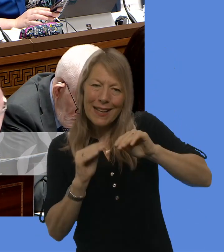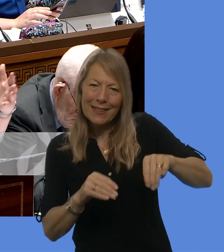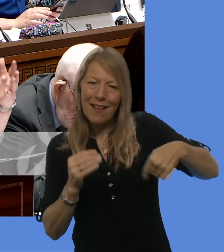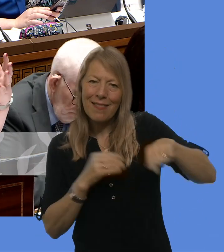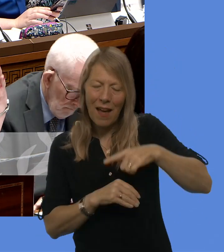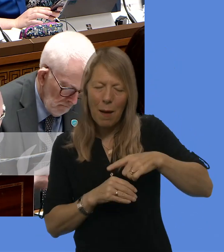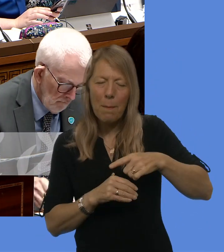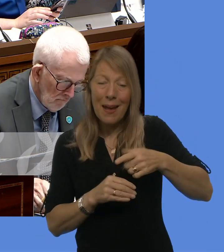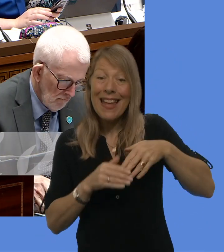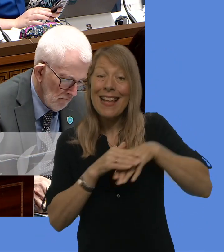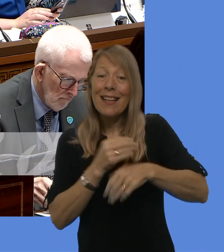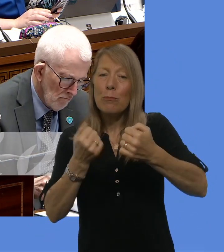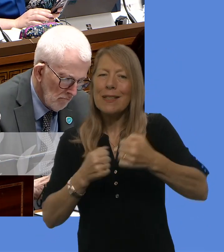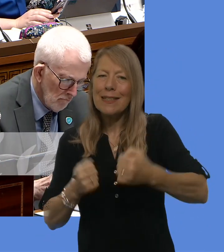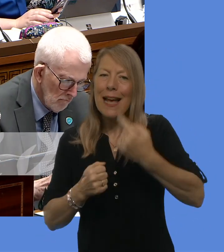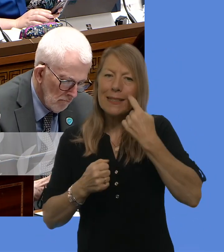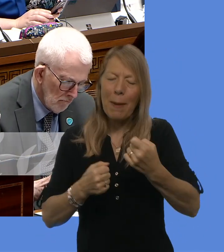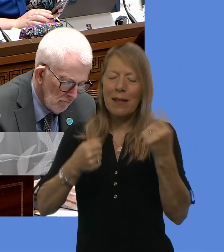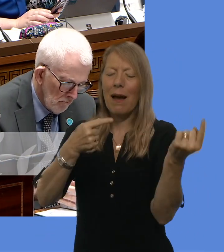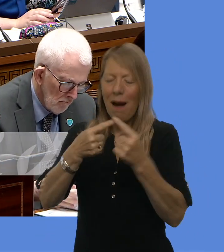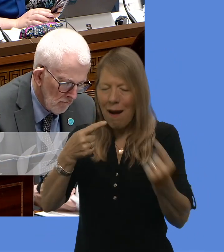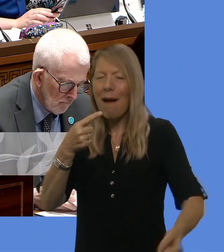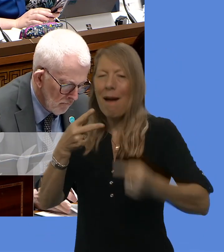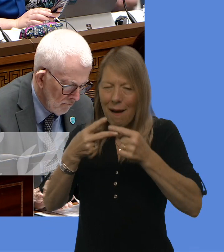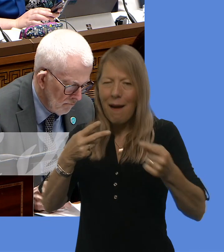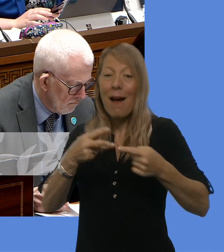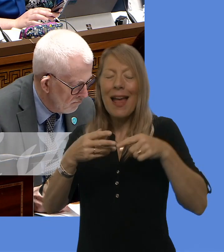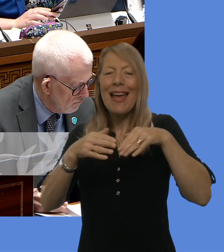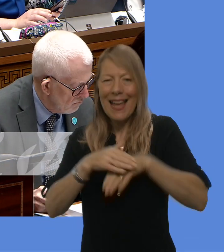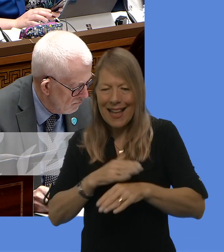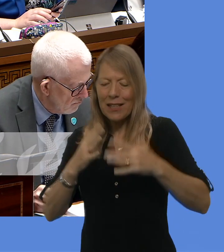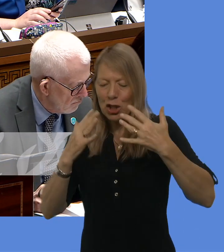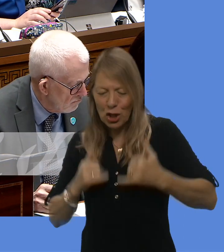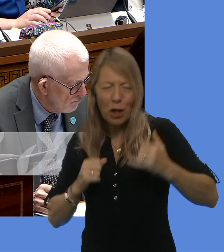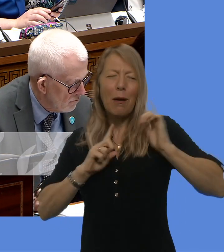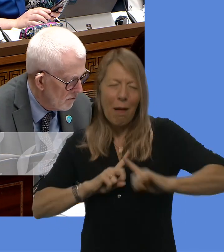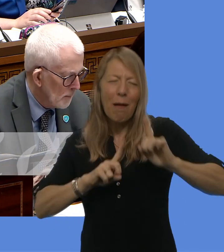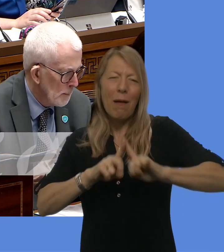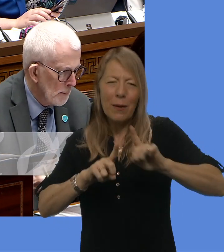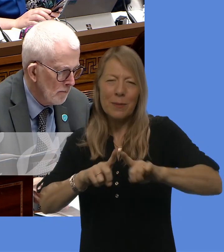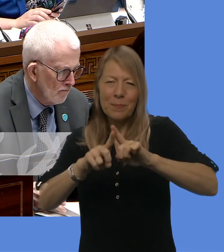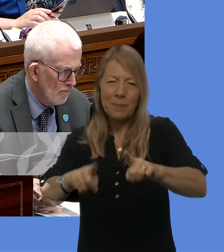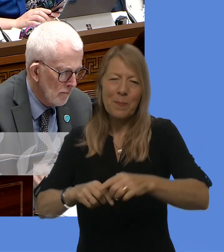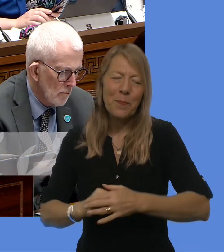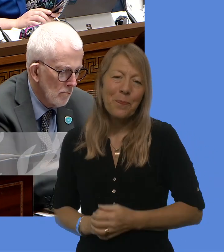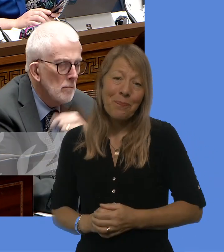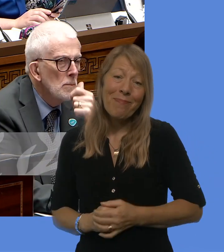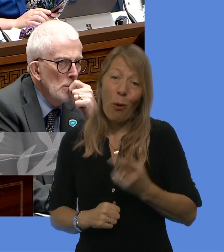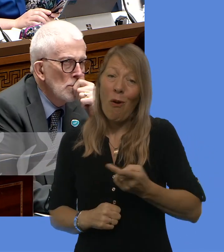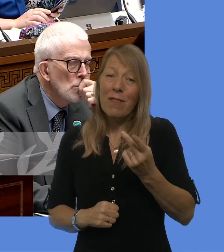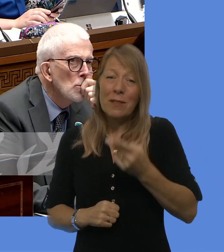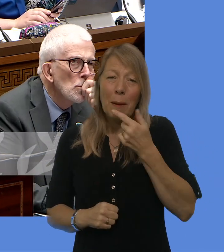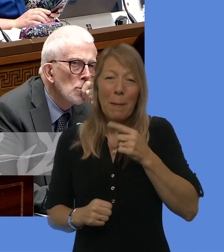and with the environment. Obviously, those who have particular sensory issues will find prison often a stressful environment.